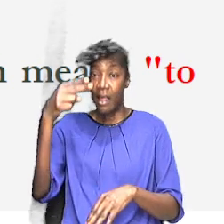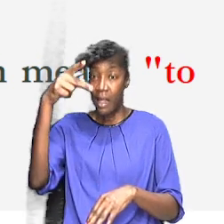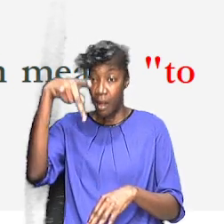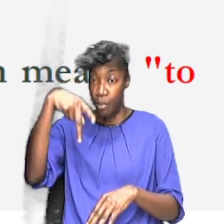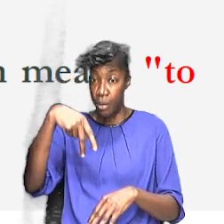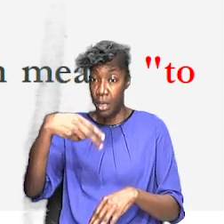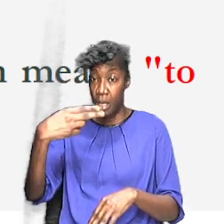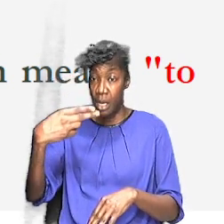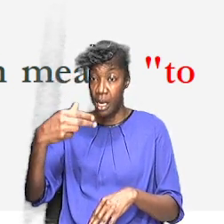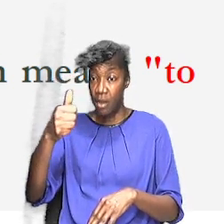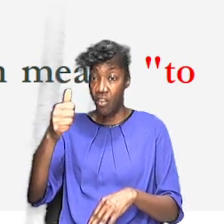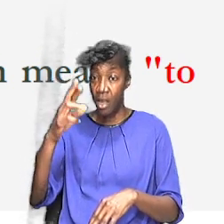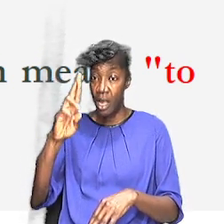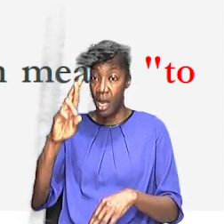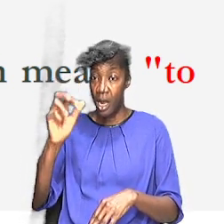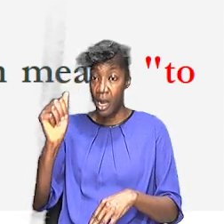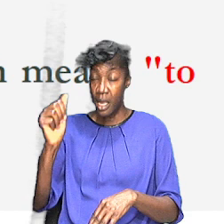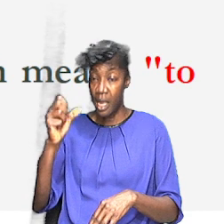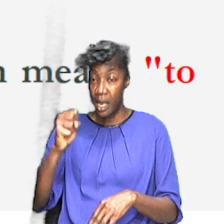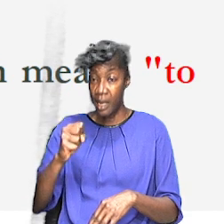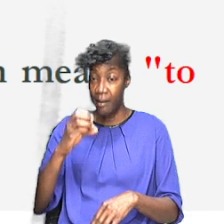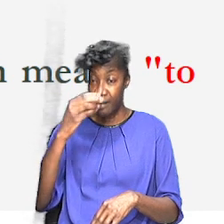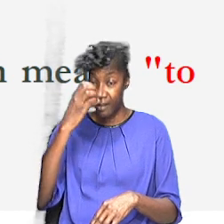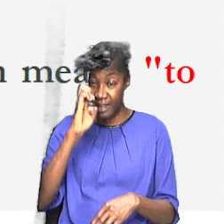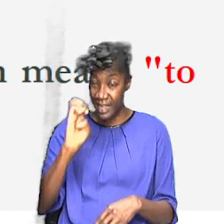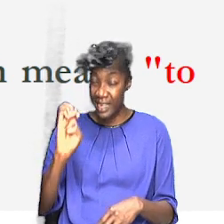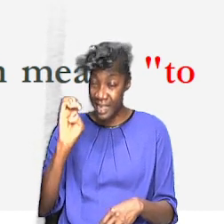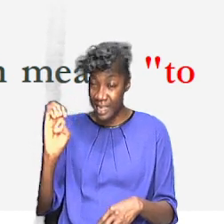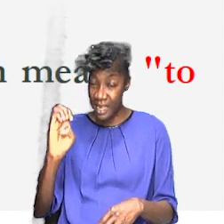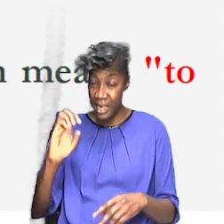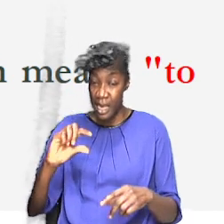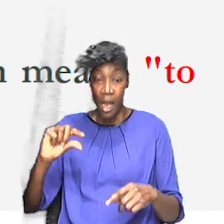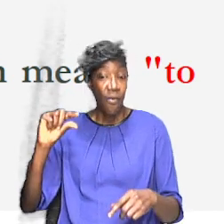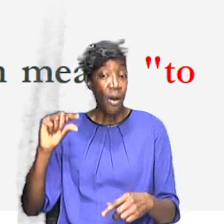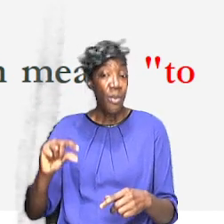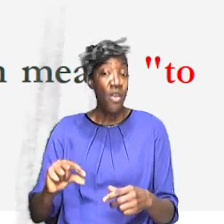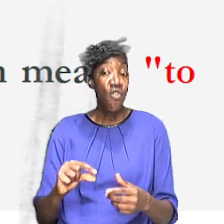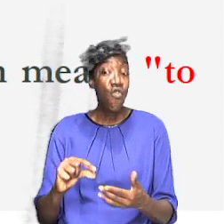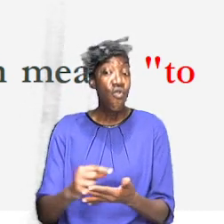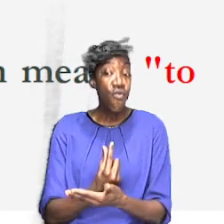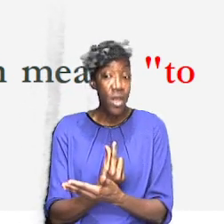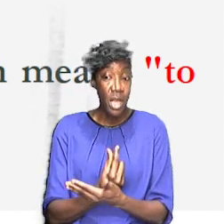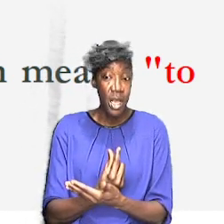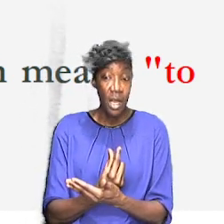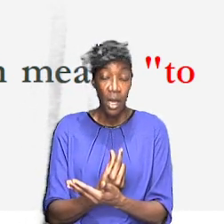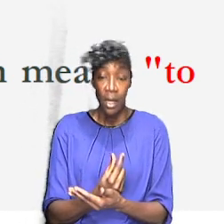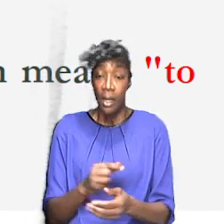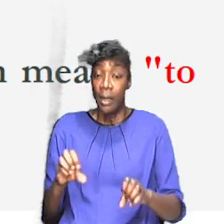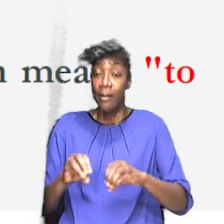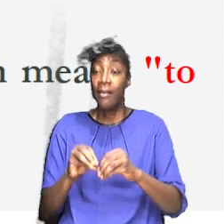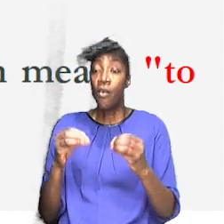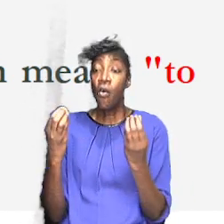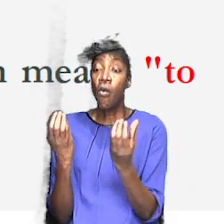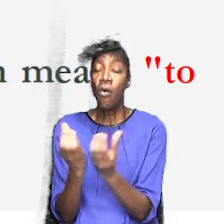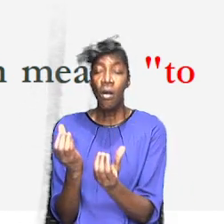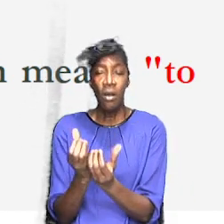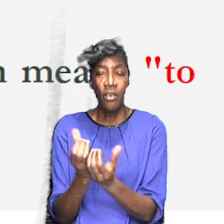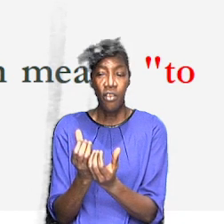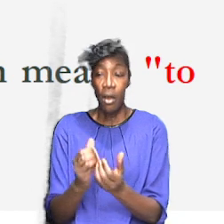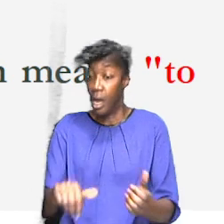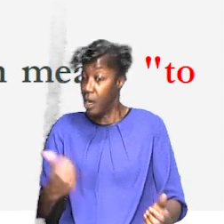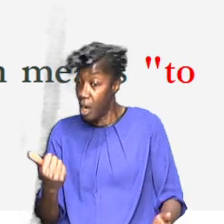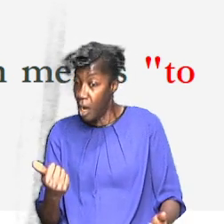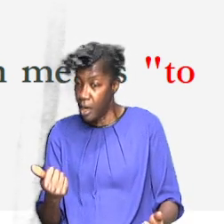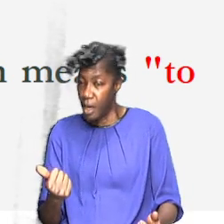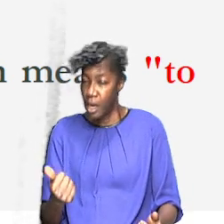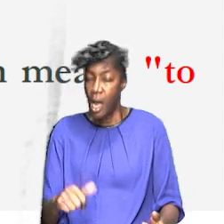from all the Greek culture and all the Greek influence that exists. On the other hand, brethren, there was another set of people